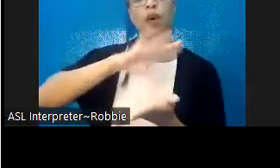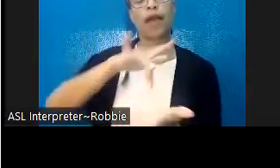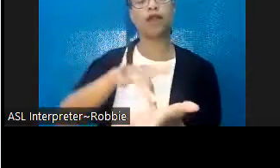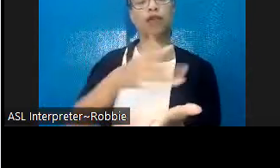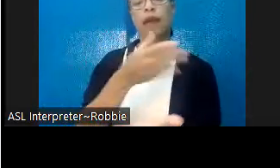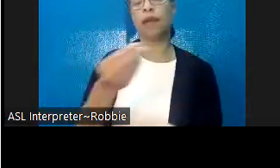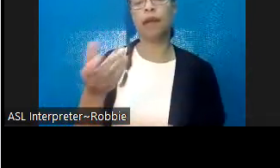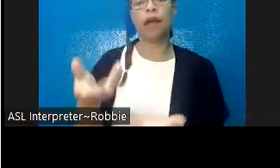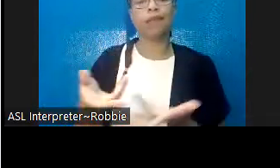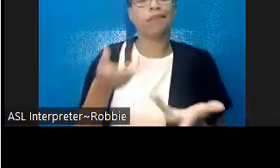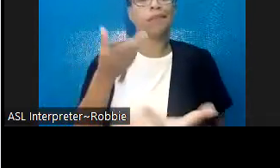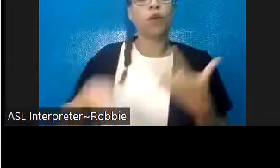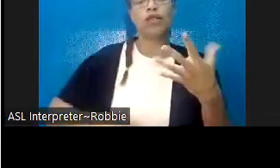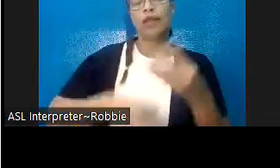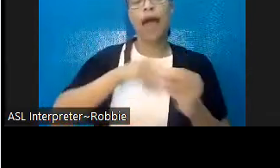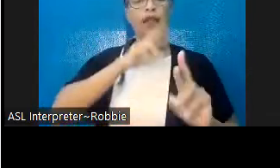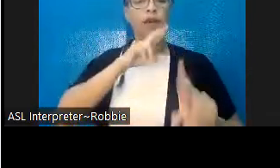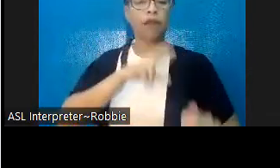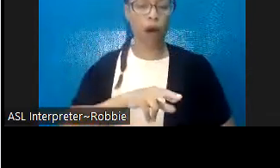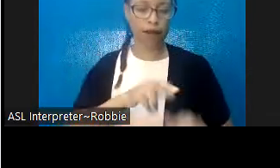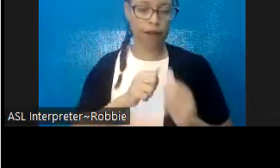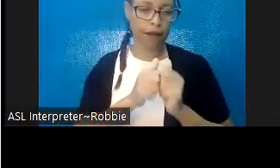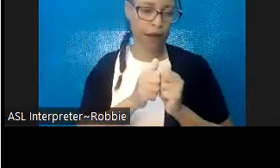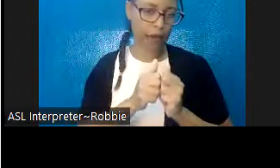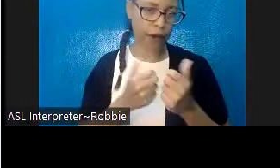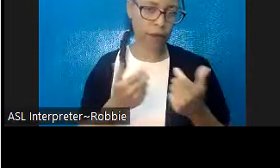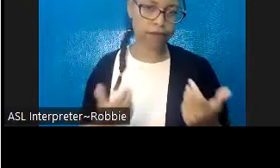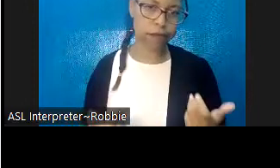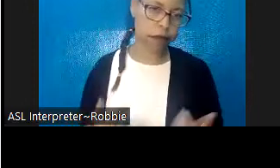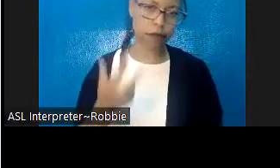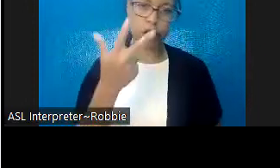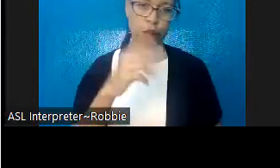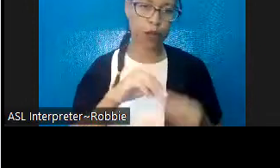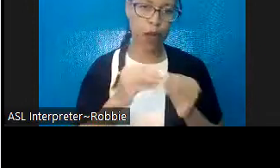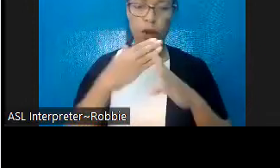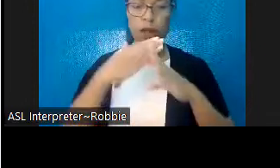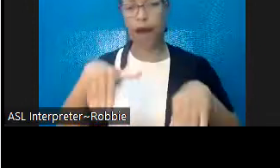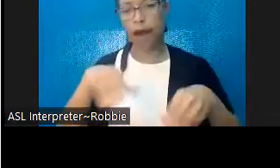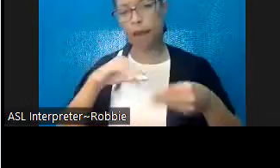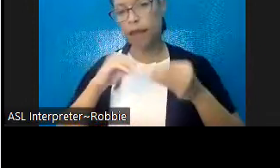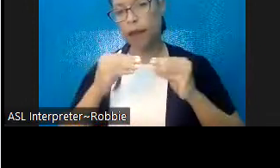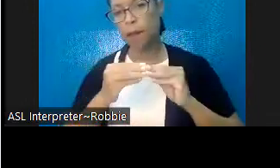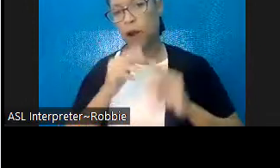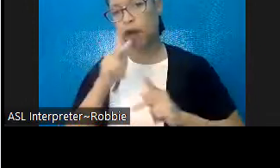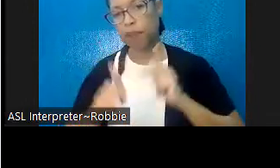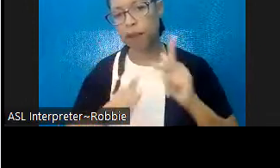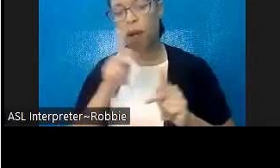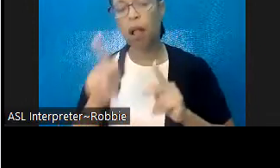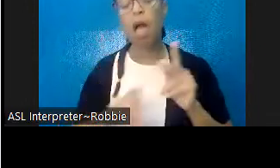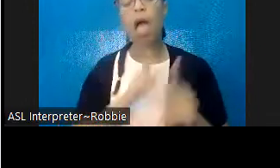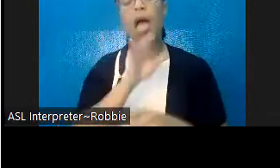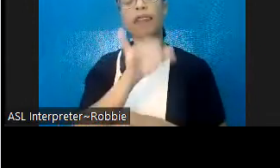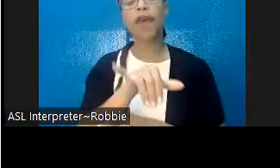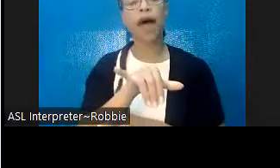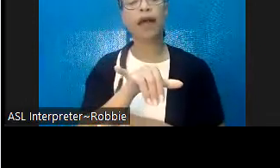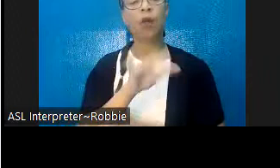just, added the responses together because it's only, 3 numbers divided by the number of participants. And that was